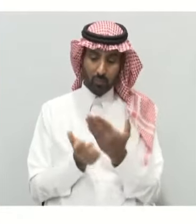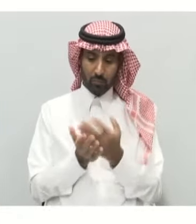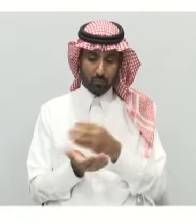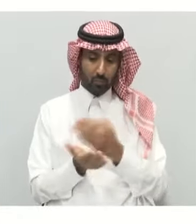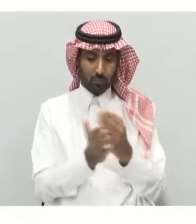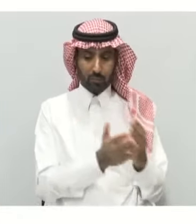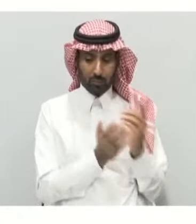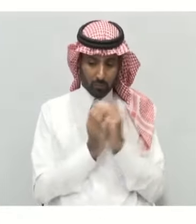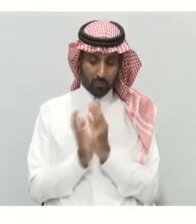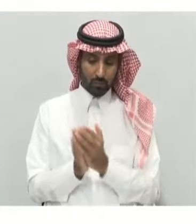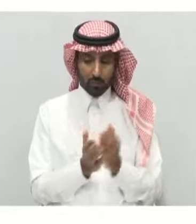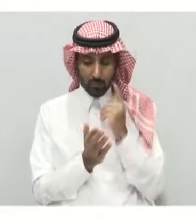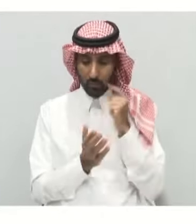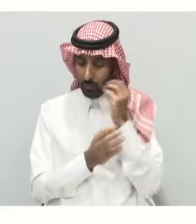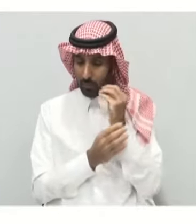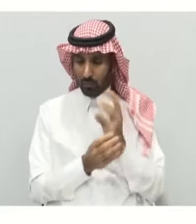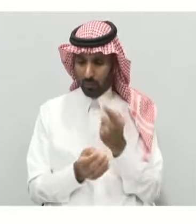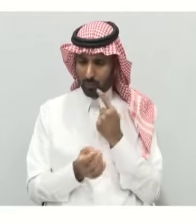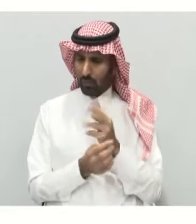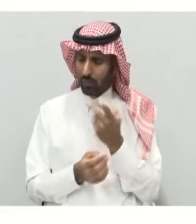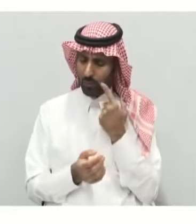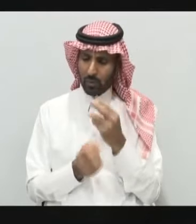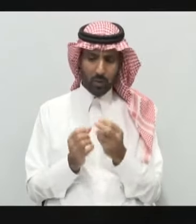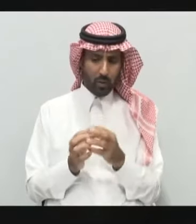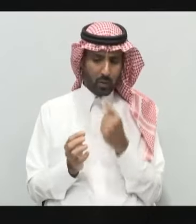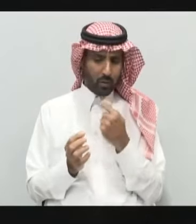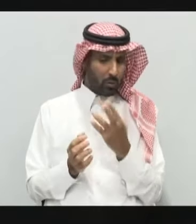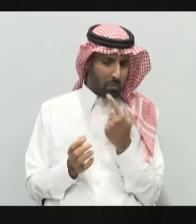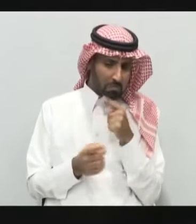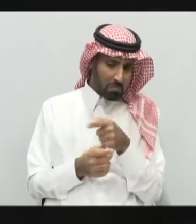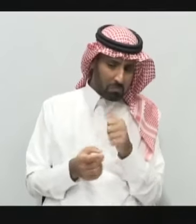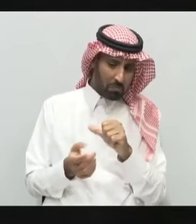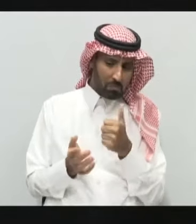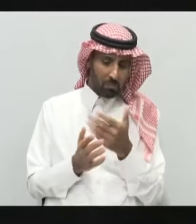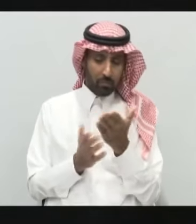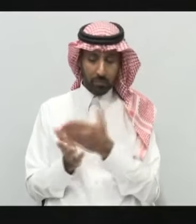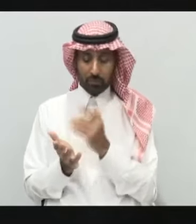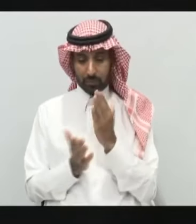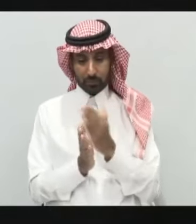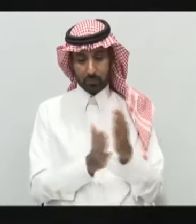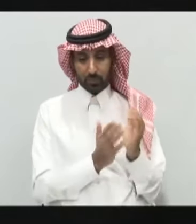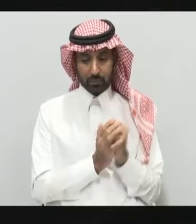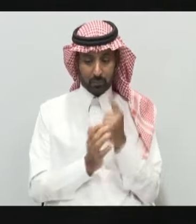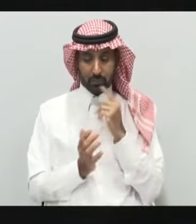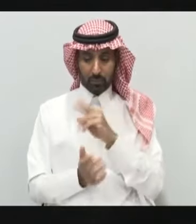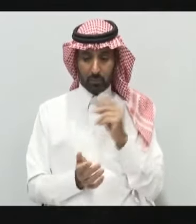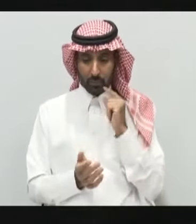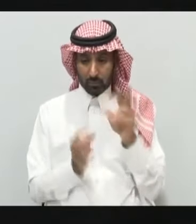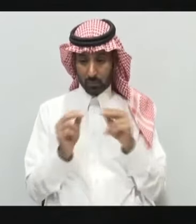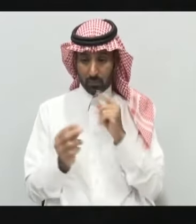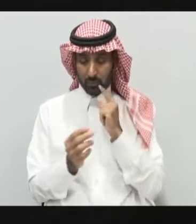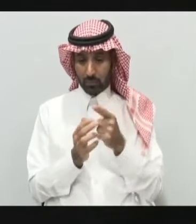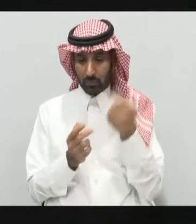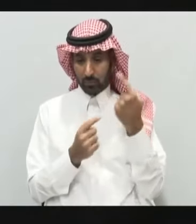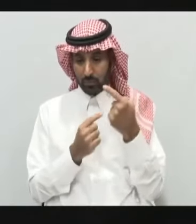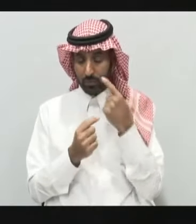subjects, and also we have learned how can we express our opinion about those subjects. For example, we have